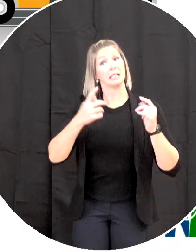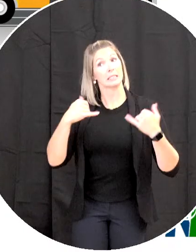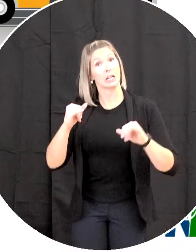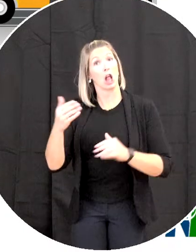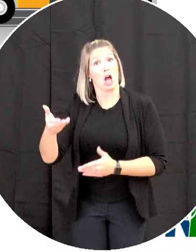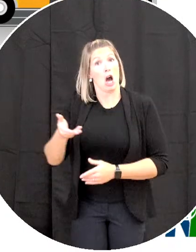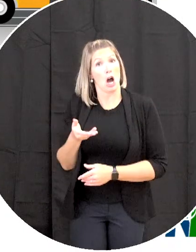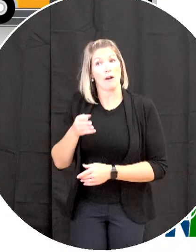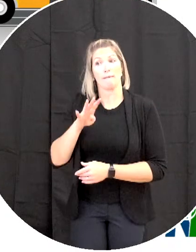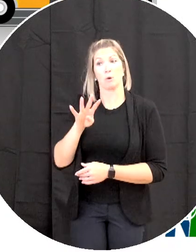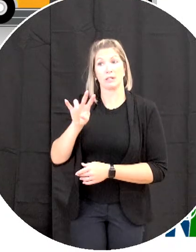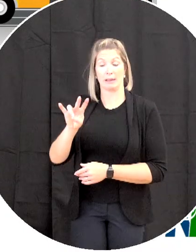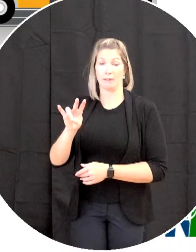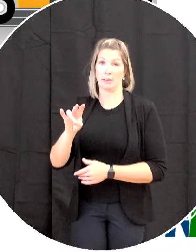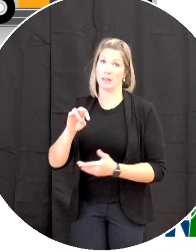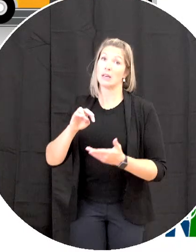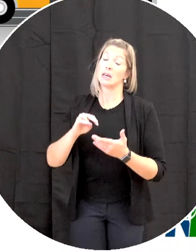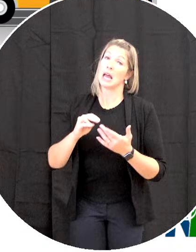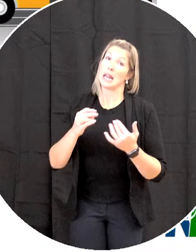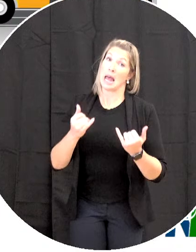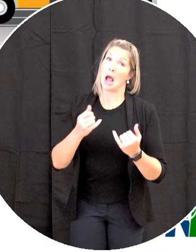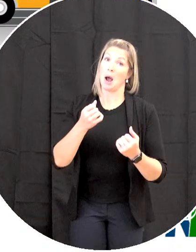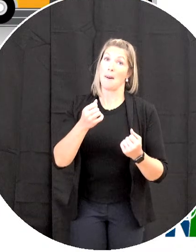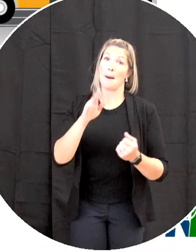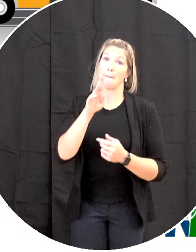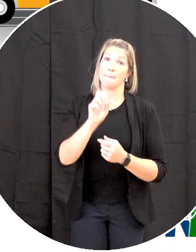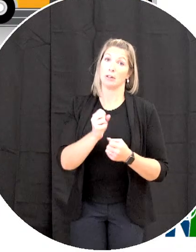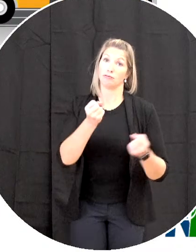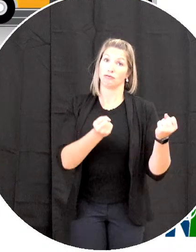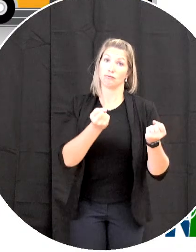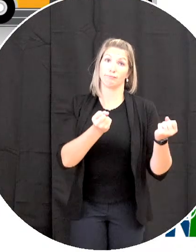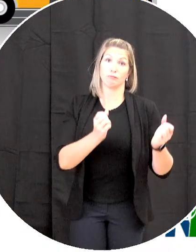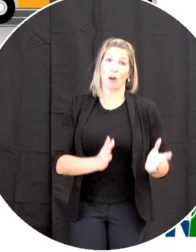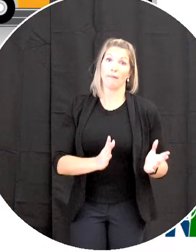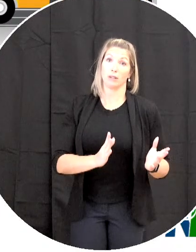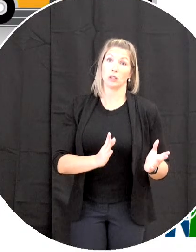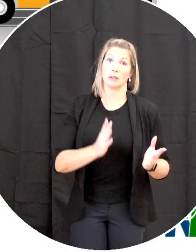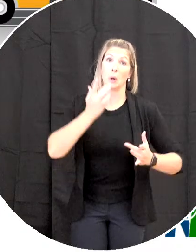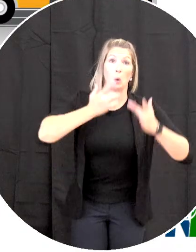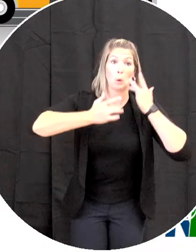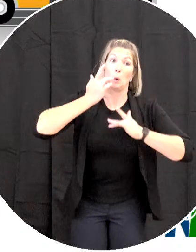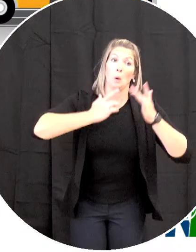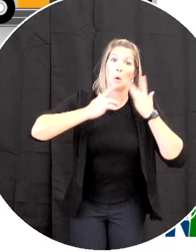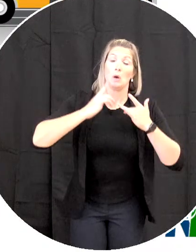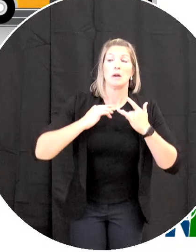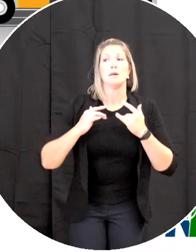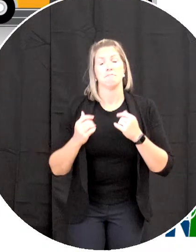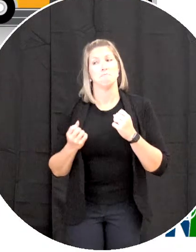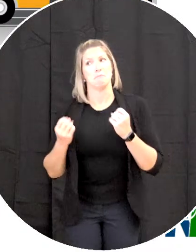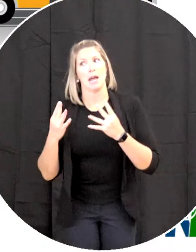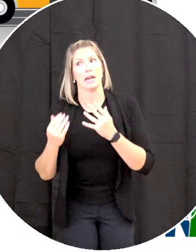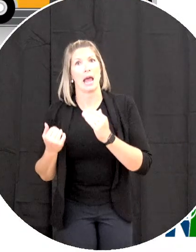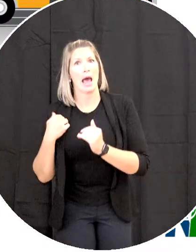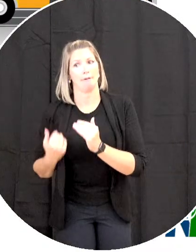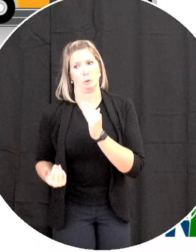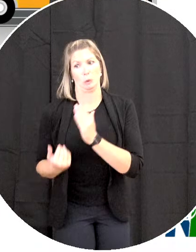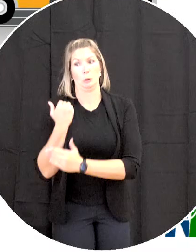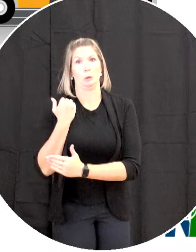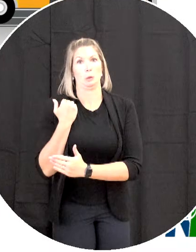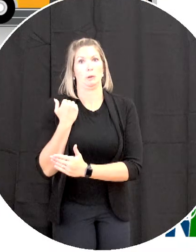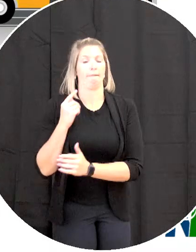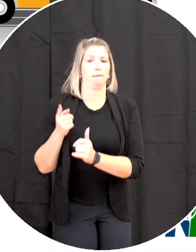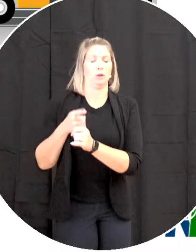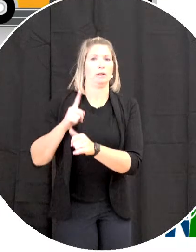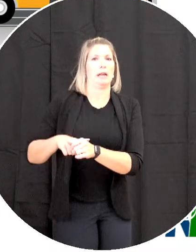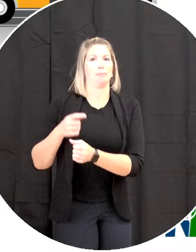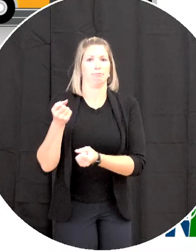challenge recruiting bus drivers, and there are a lot of areas with brand new drivers. The courtesy seating, a lot of people